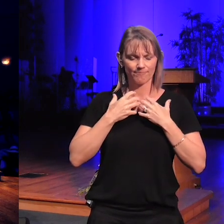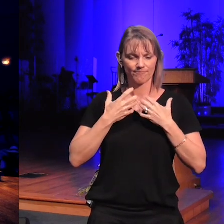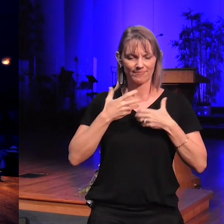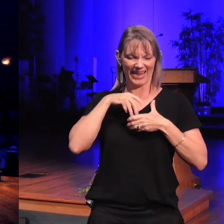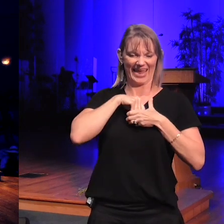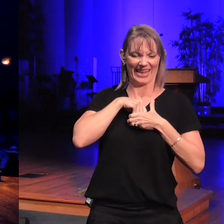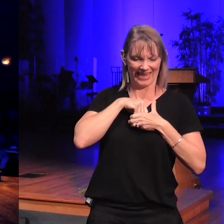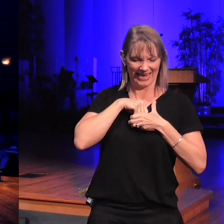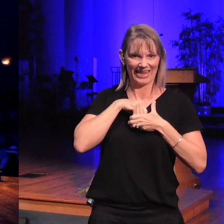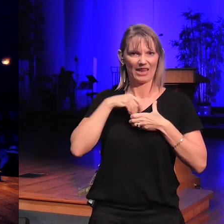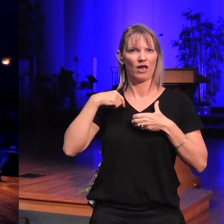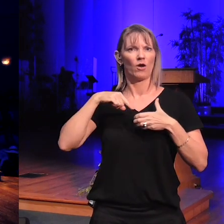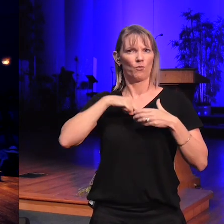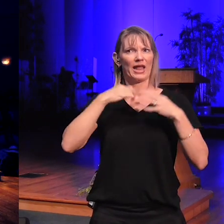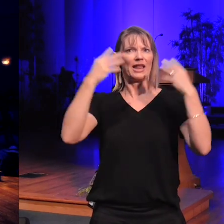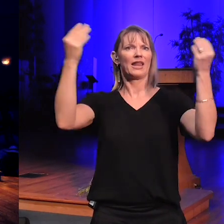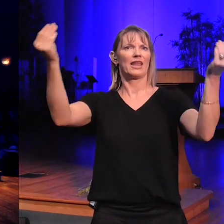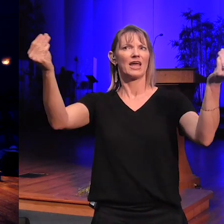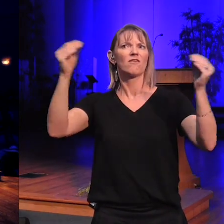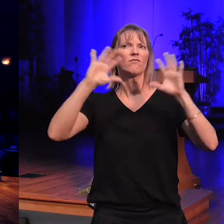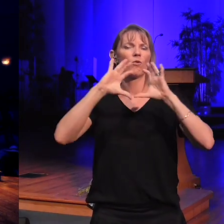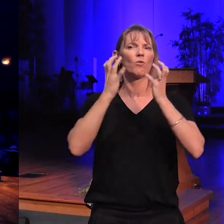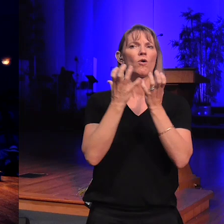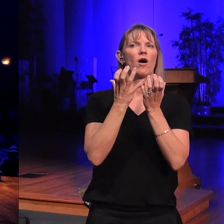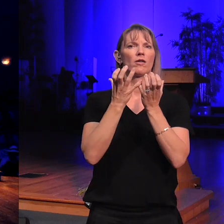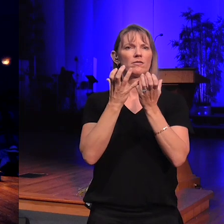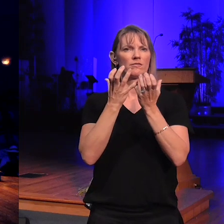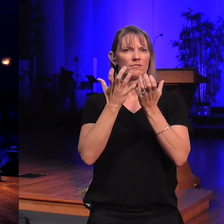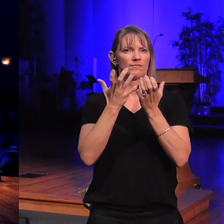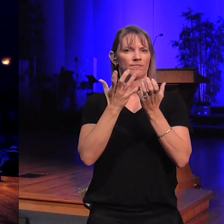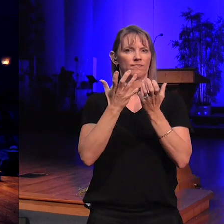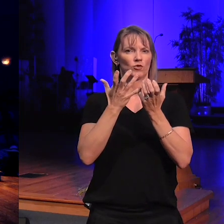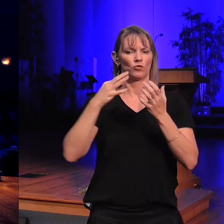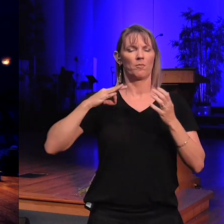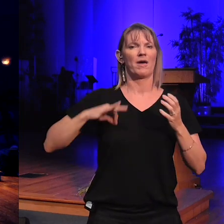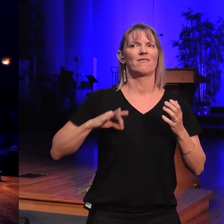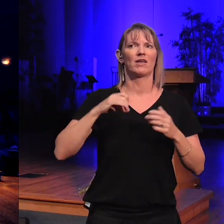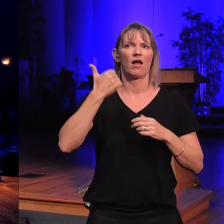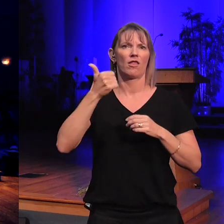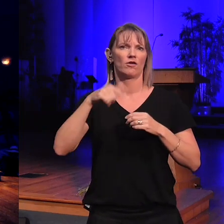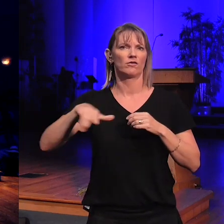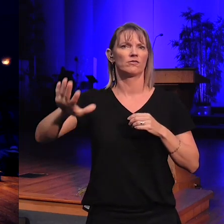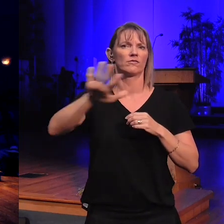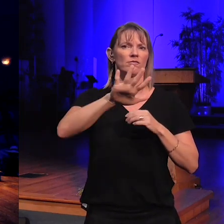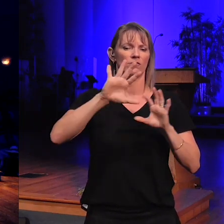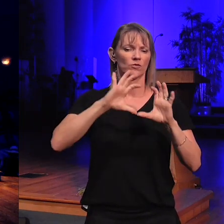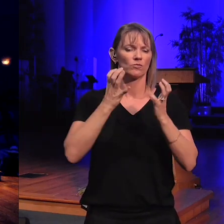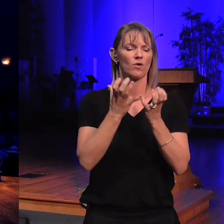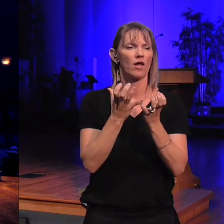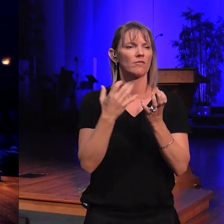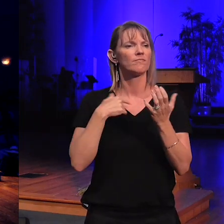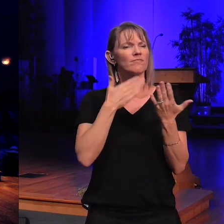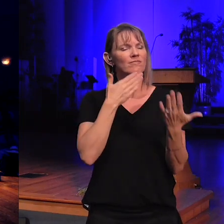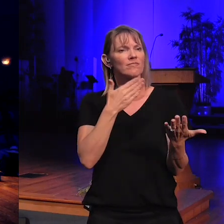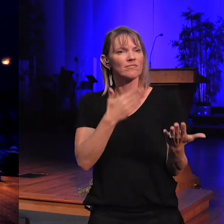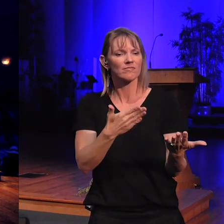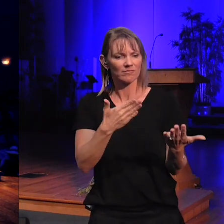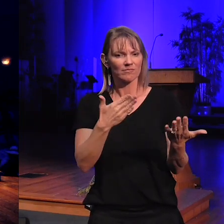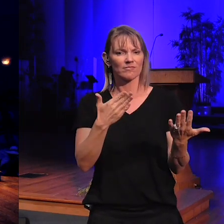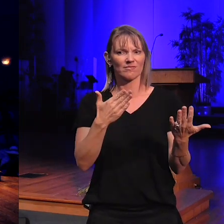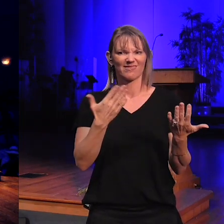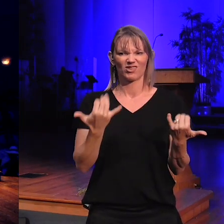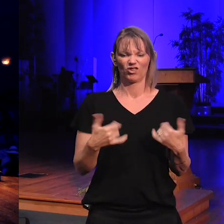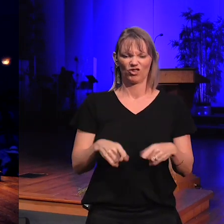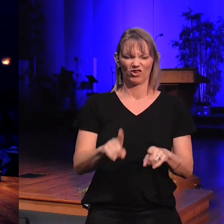beneficial presence. And we are so thankful during this time to be reminded